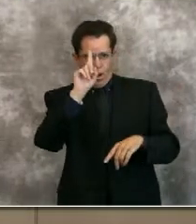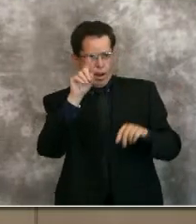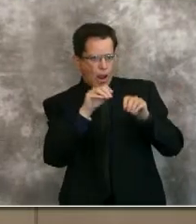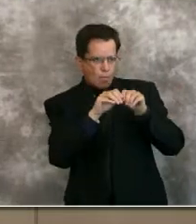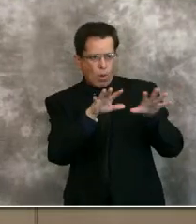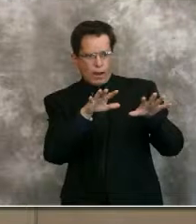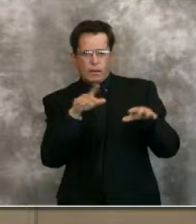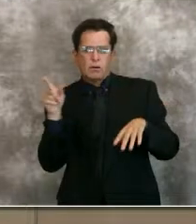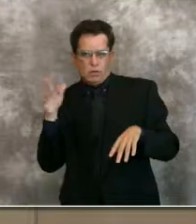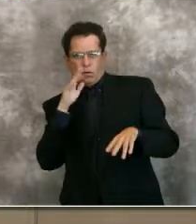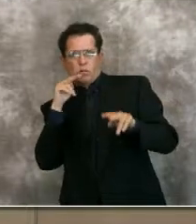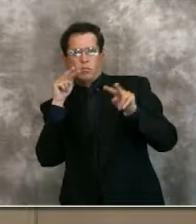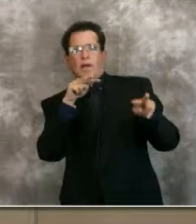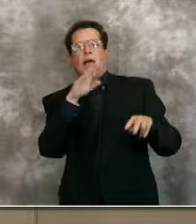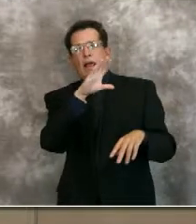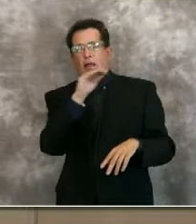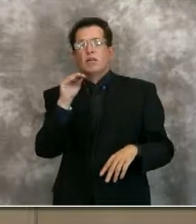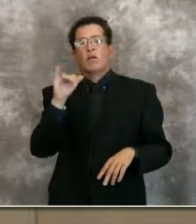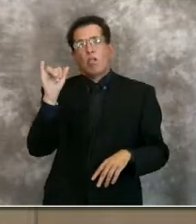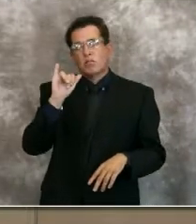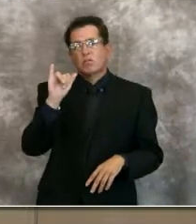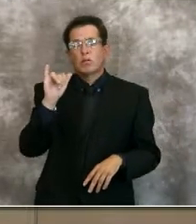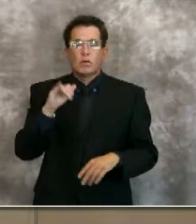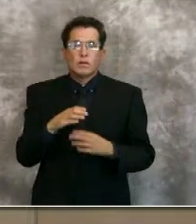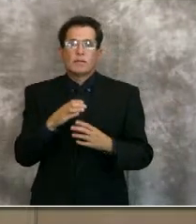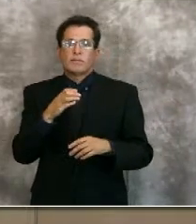to enforce the